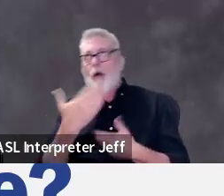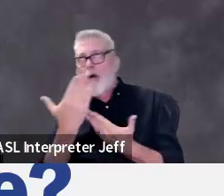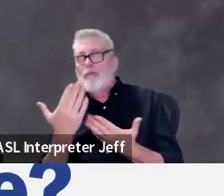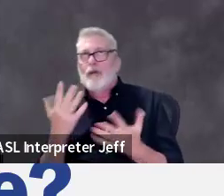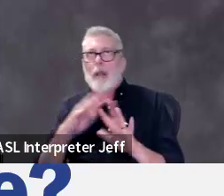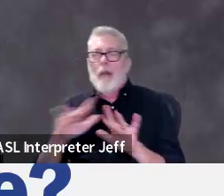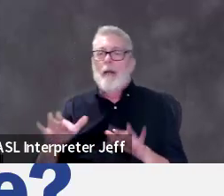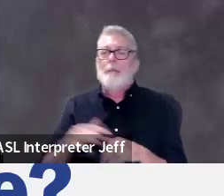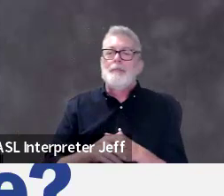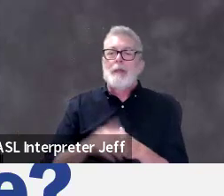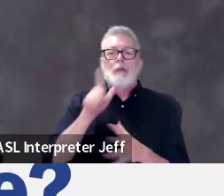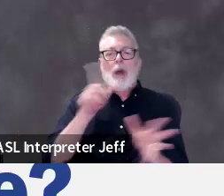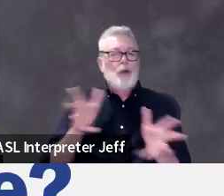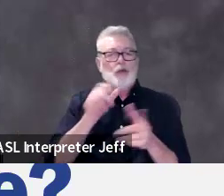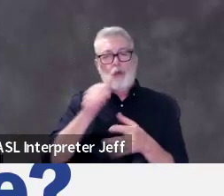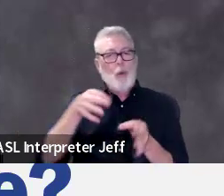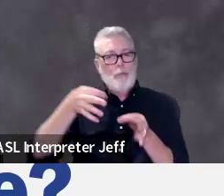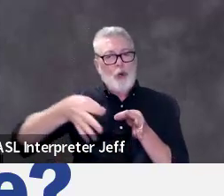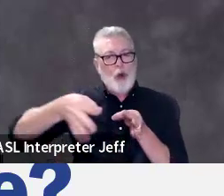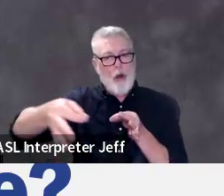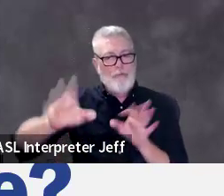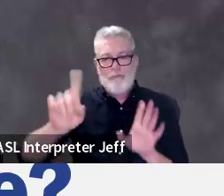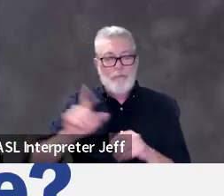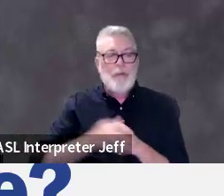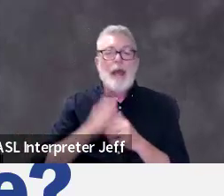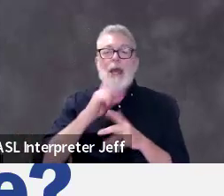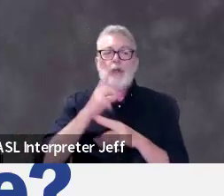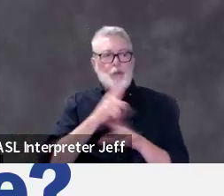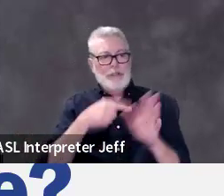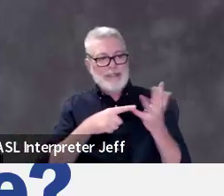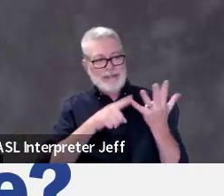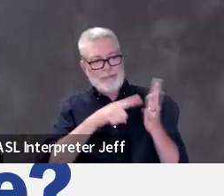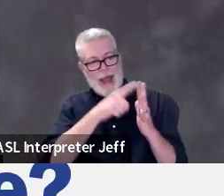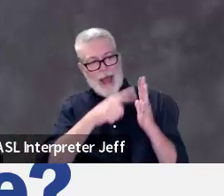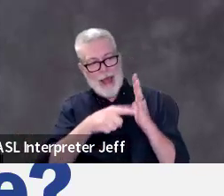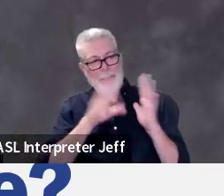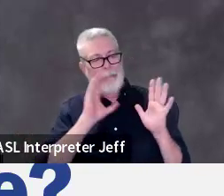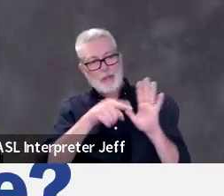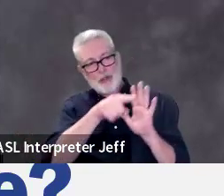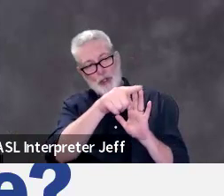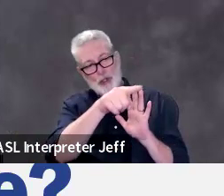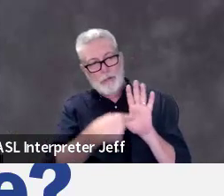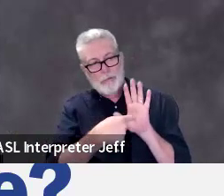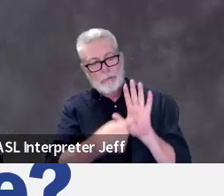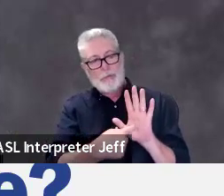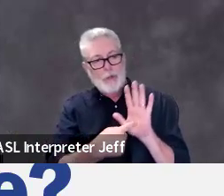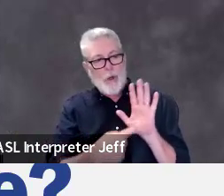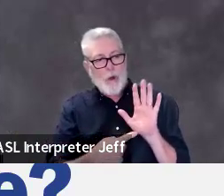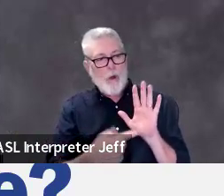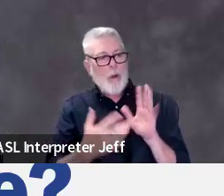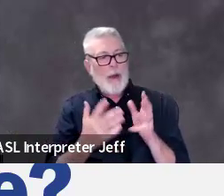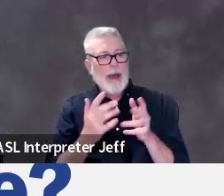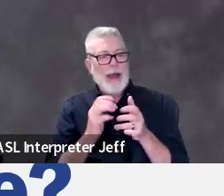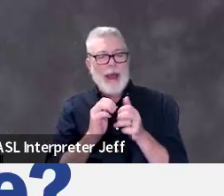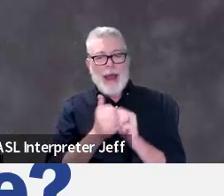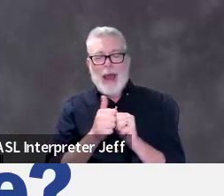not to wait, and to use that hand diagram to show kind of like how you